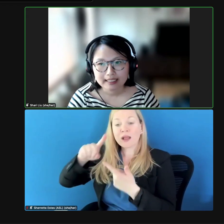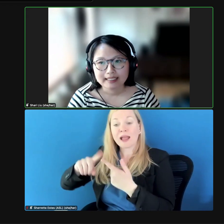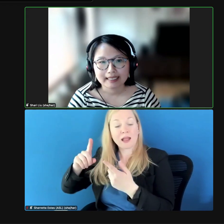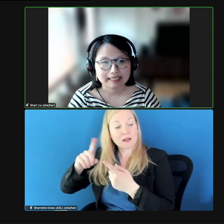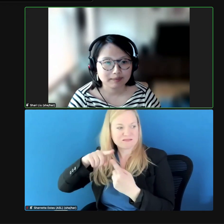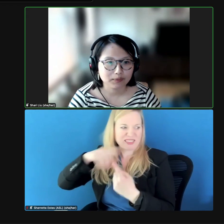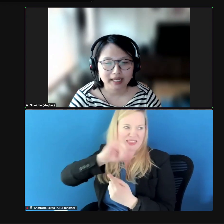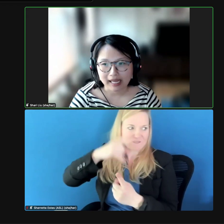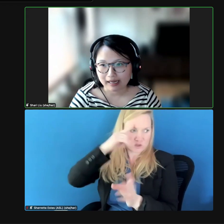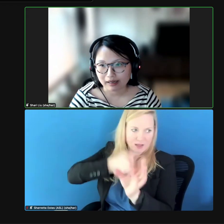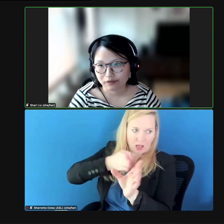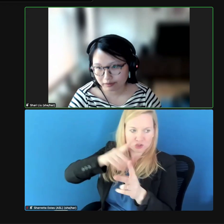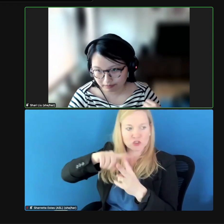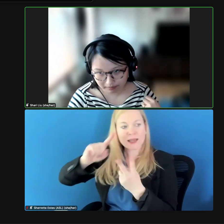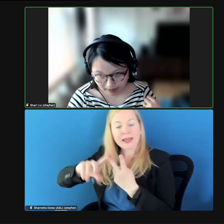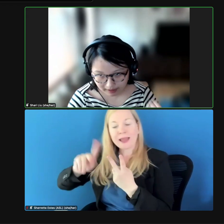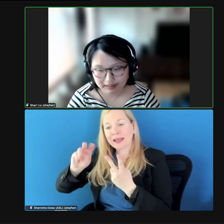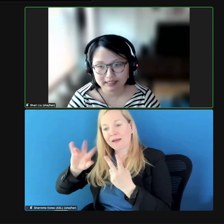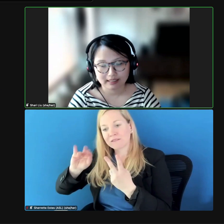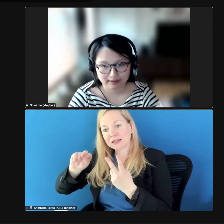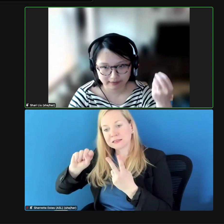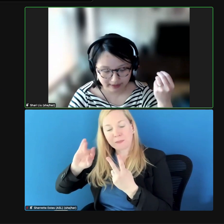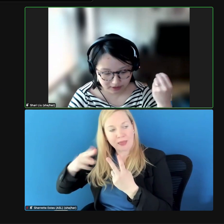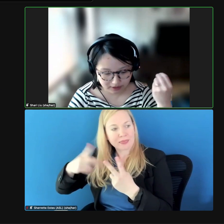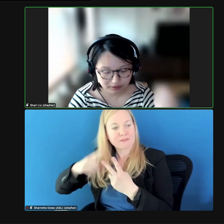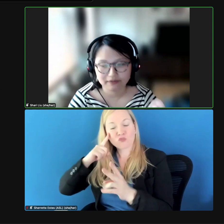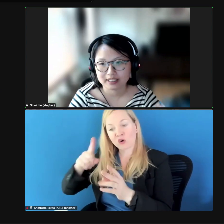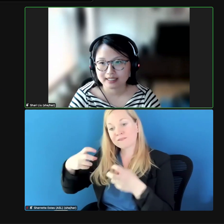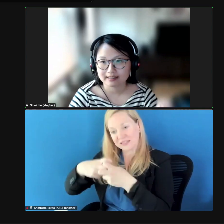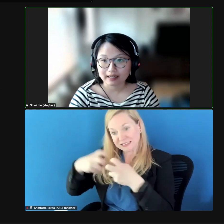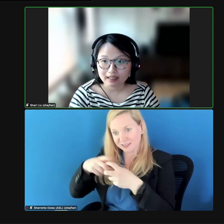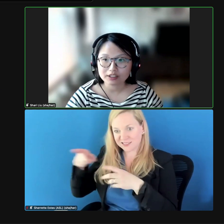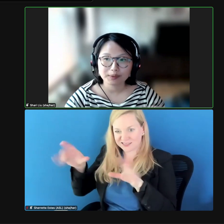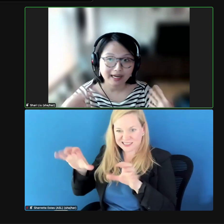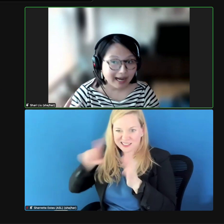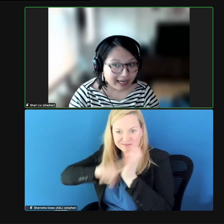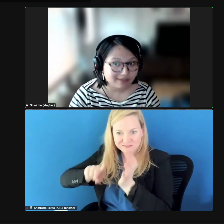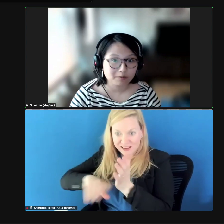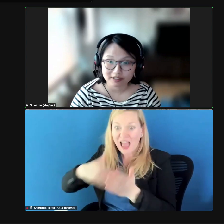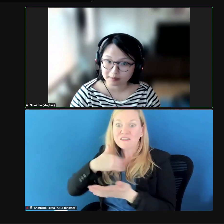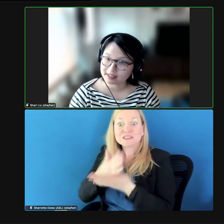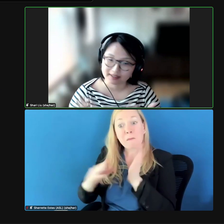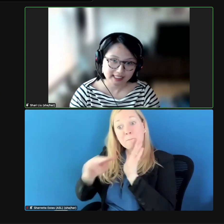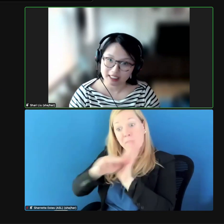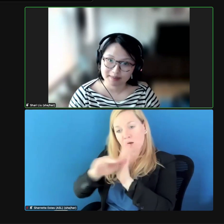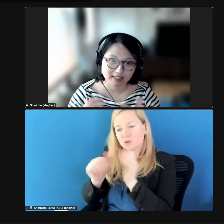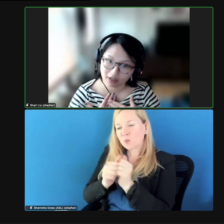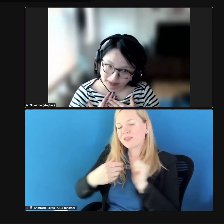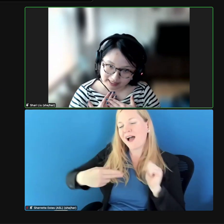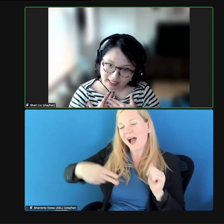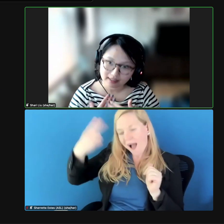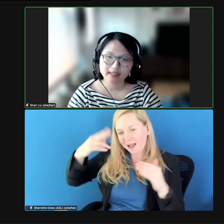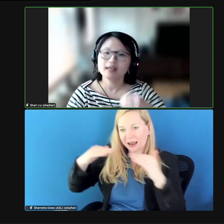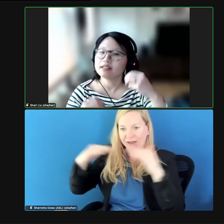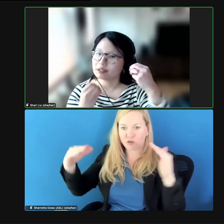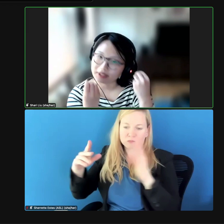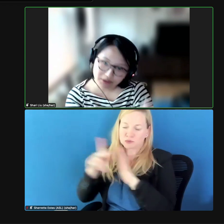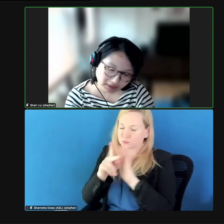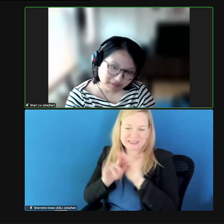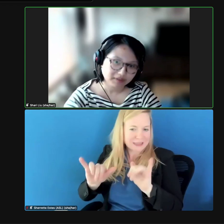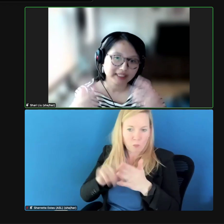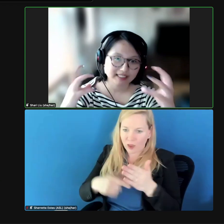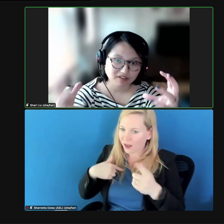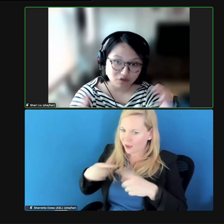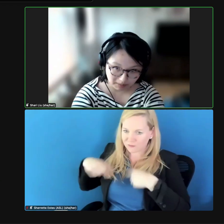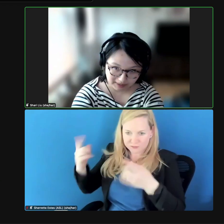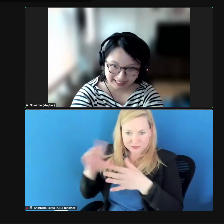side, we have models of intuitive physics and psychology where the high-level principles are the same as I've always said. So an